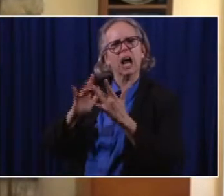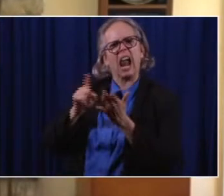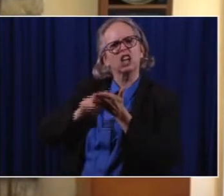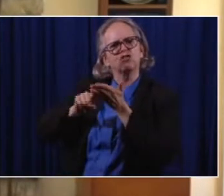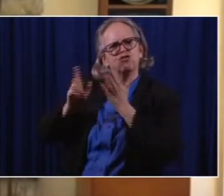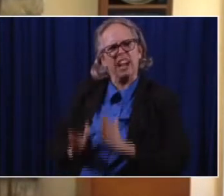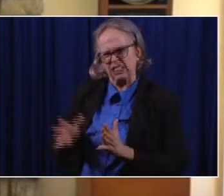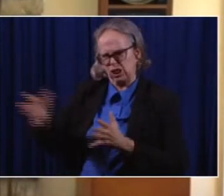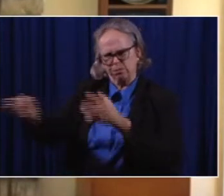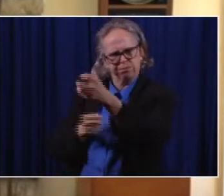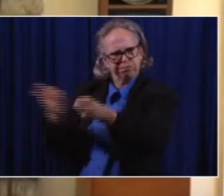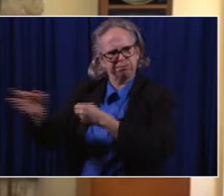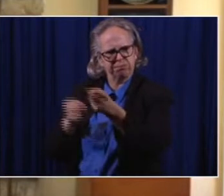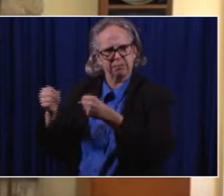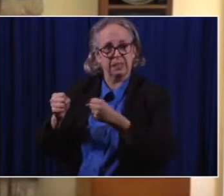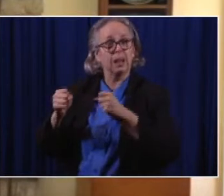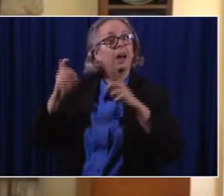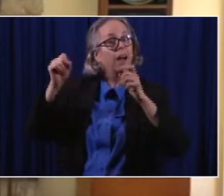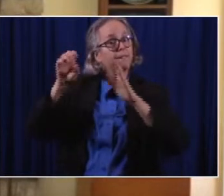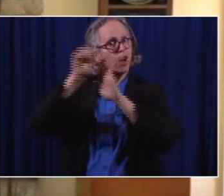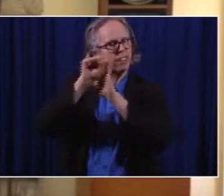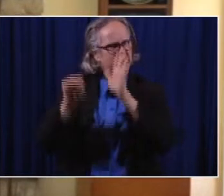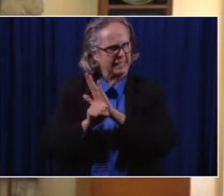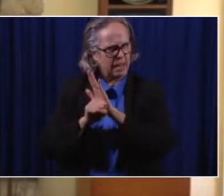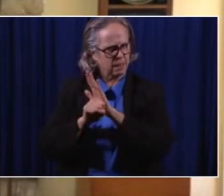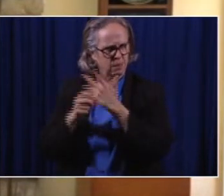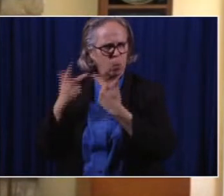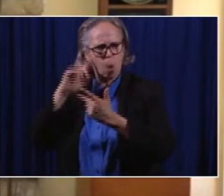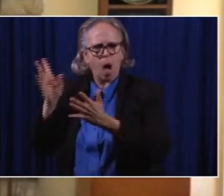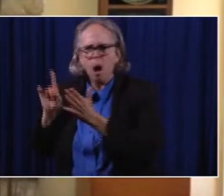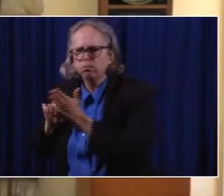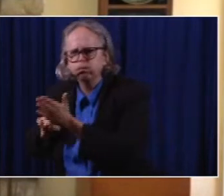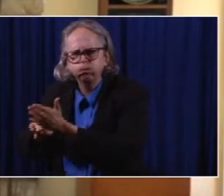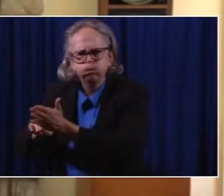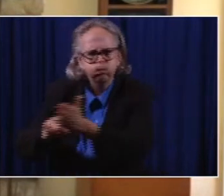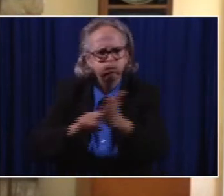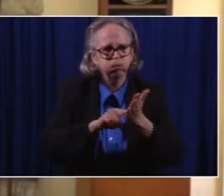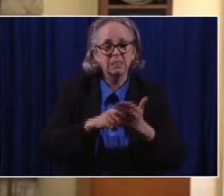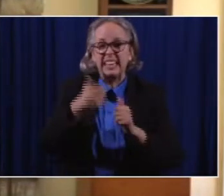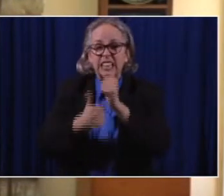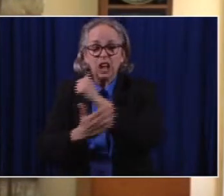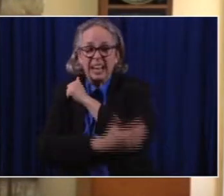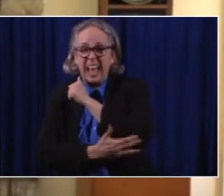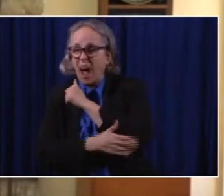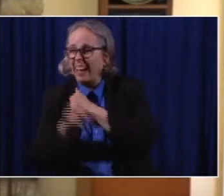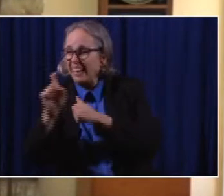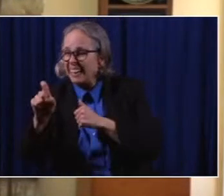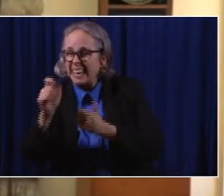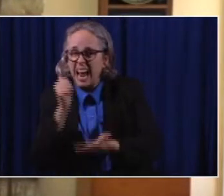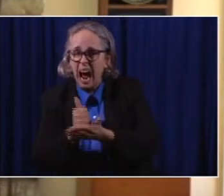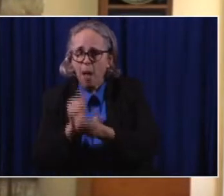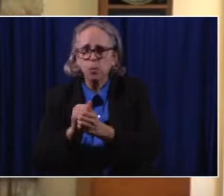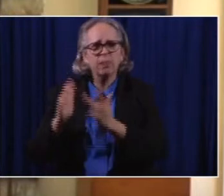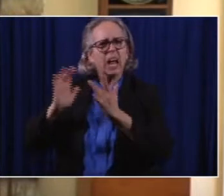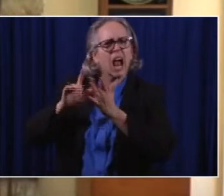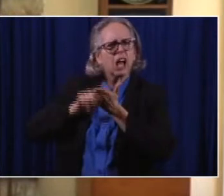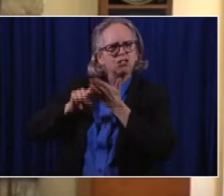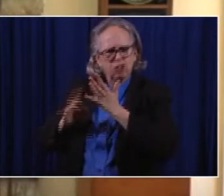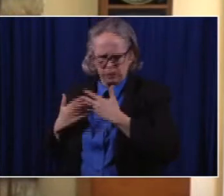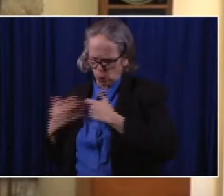in when a county really needs help. We're continuing to hire people now, and I've told our